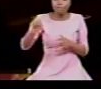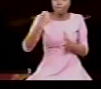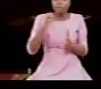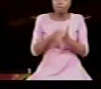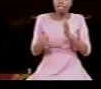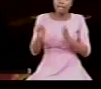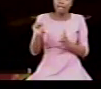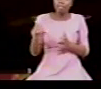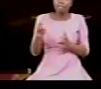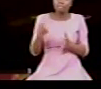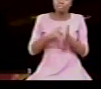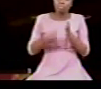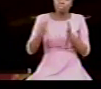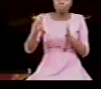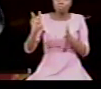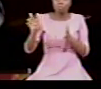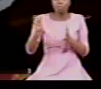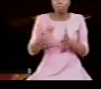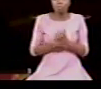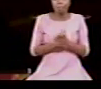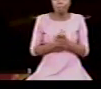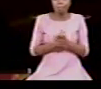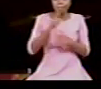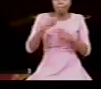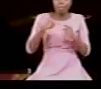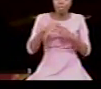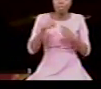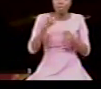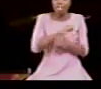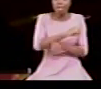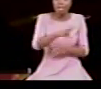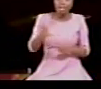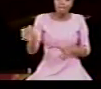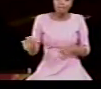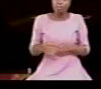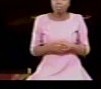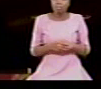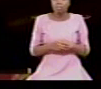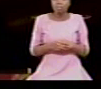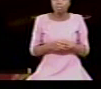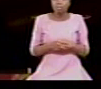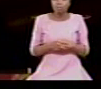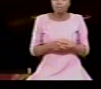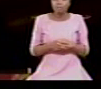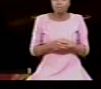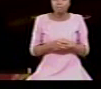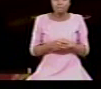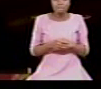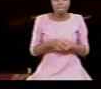from verse 24. There is a scattereth and yet increaseth.